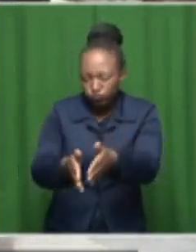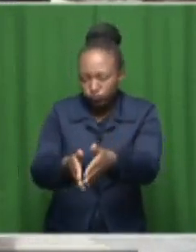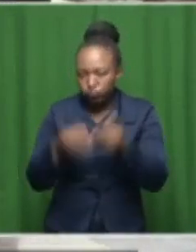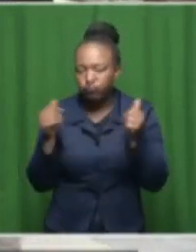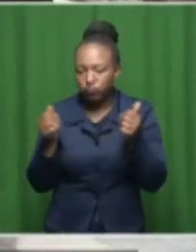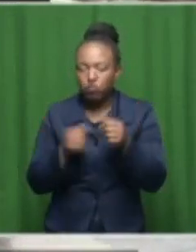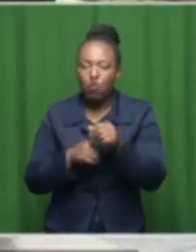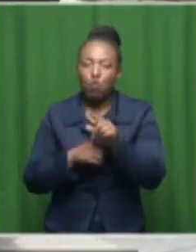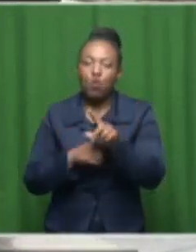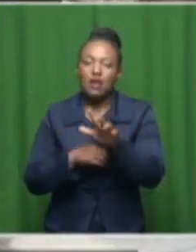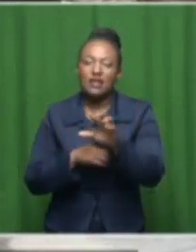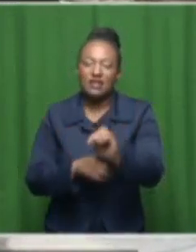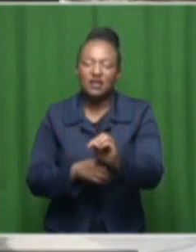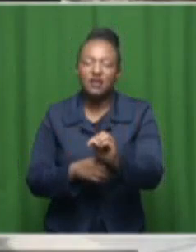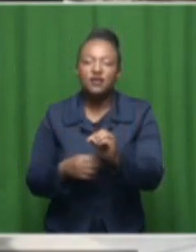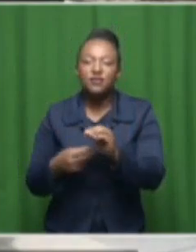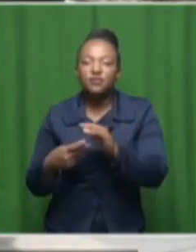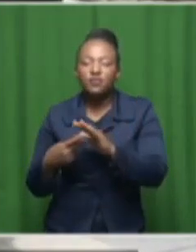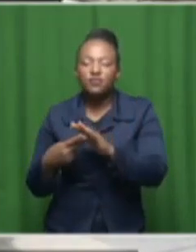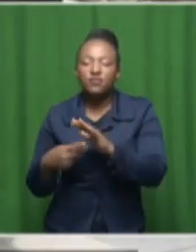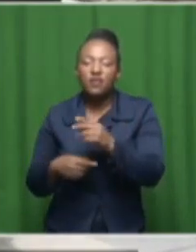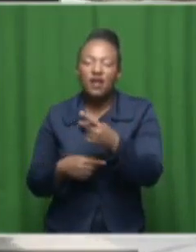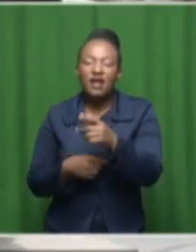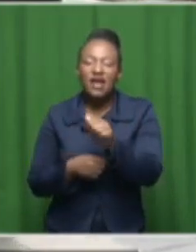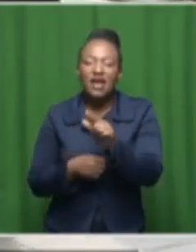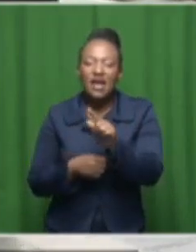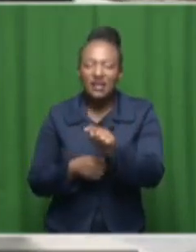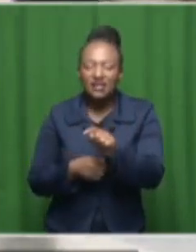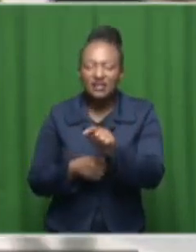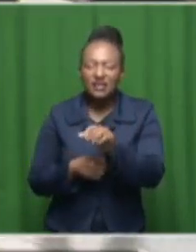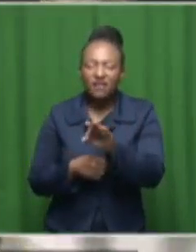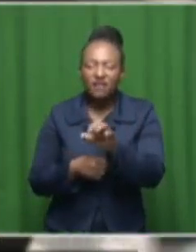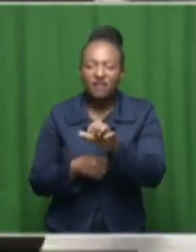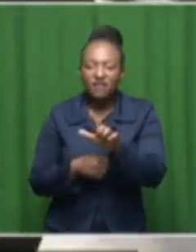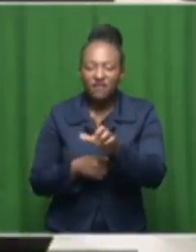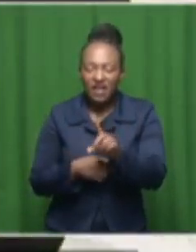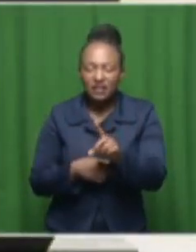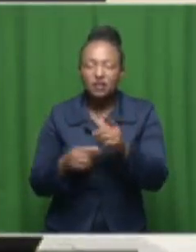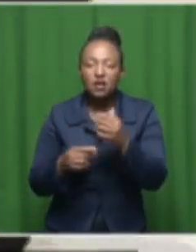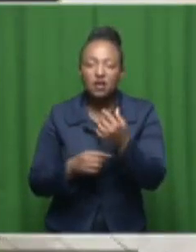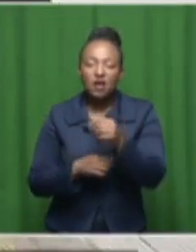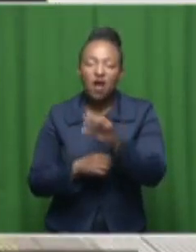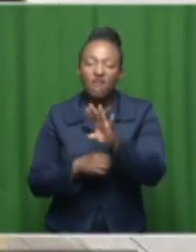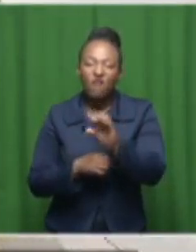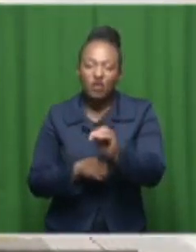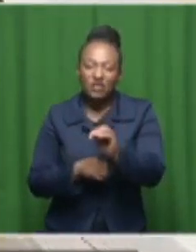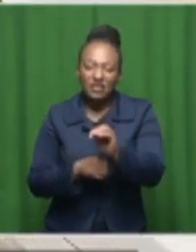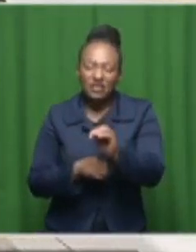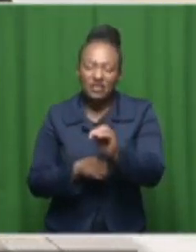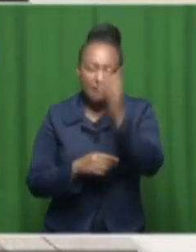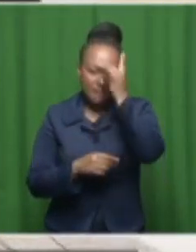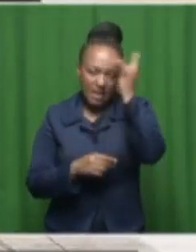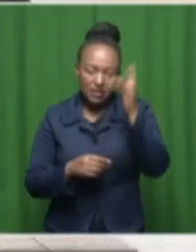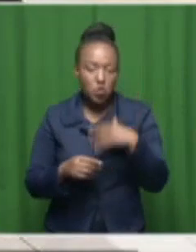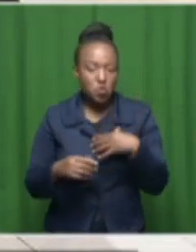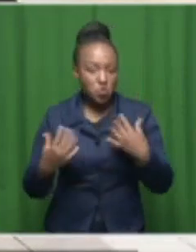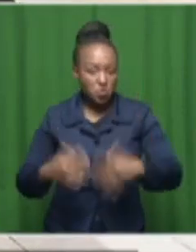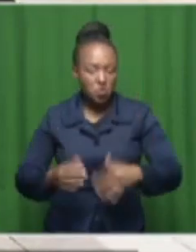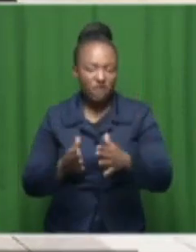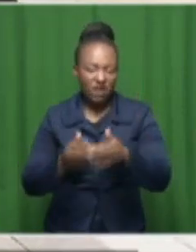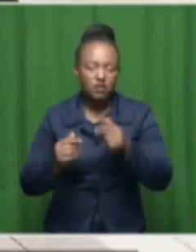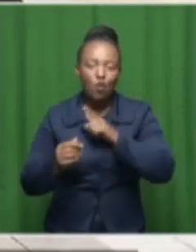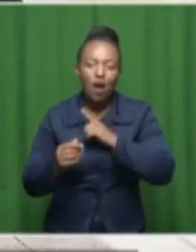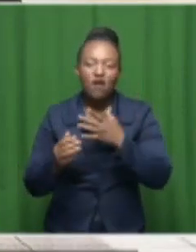to point, Hatfield to Park, 42 minutes. Well, so that's why we lost the signal previously. All right. Thank